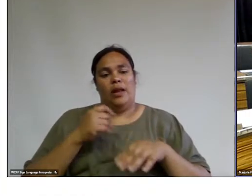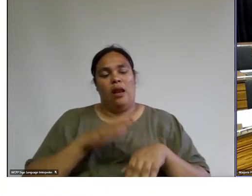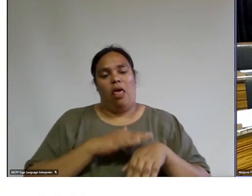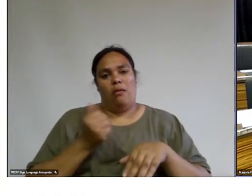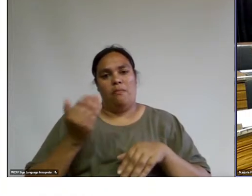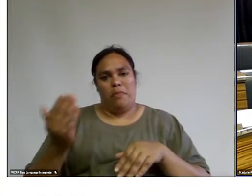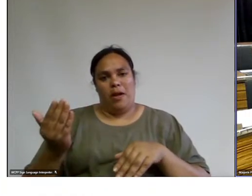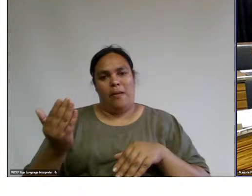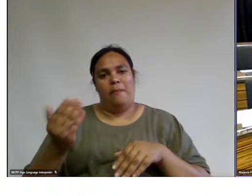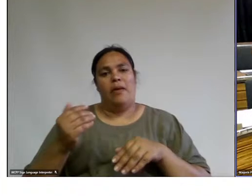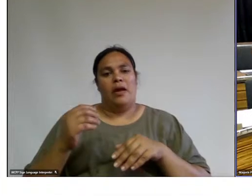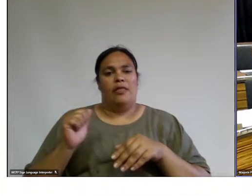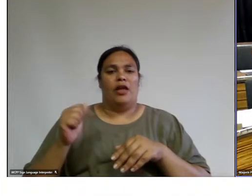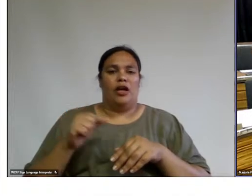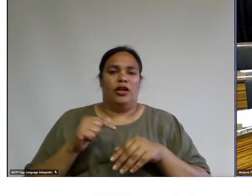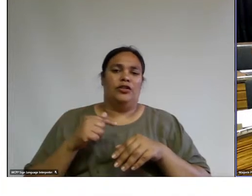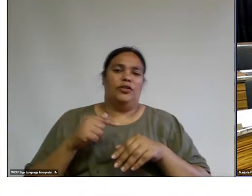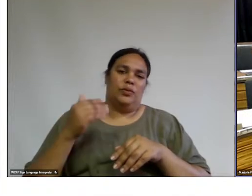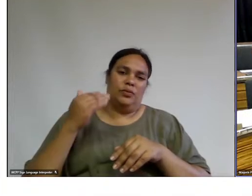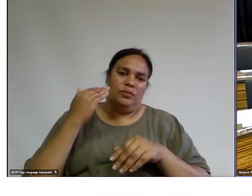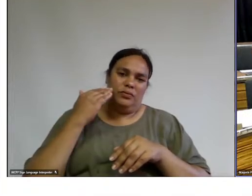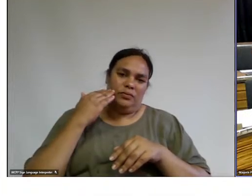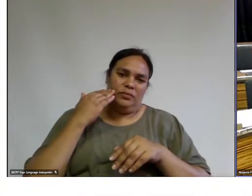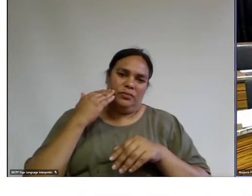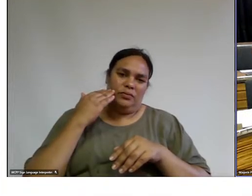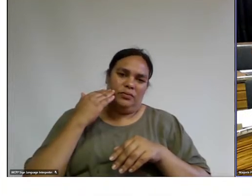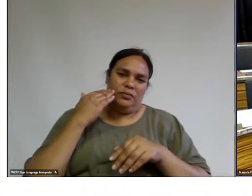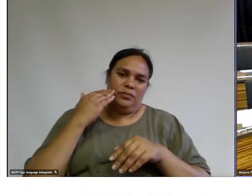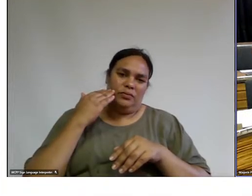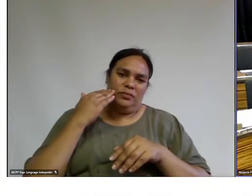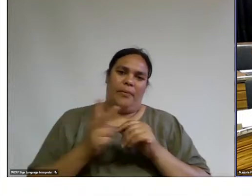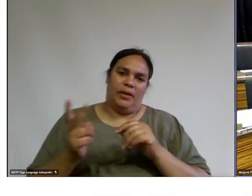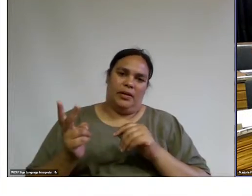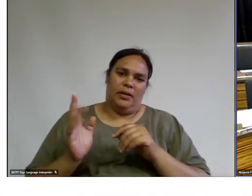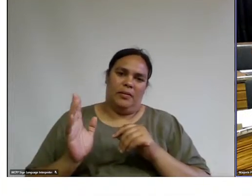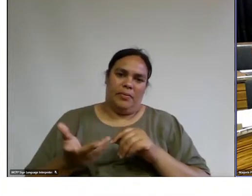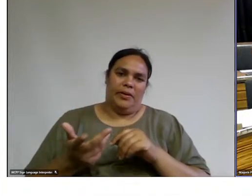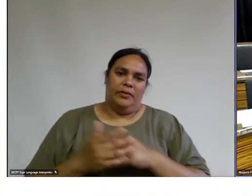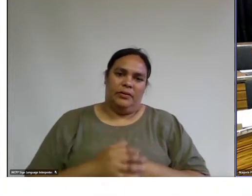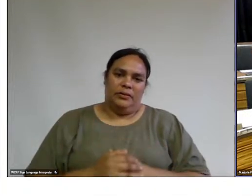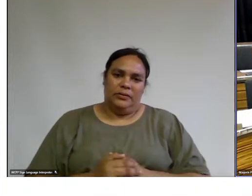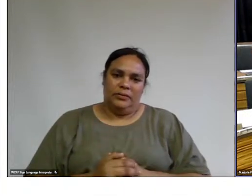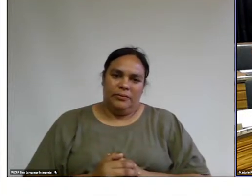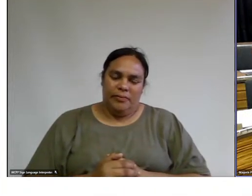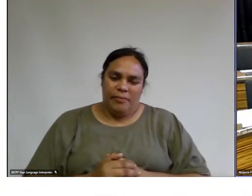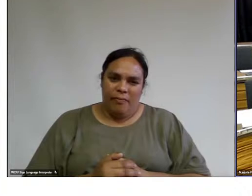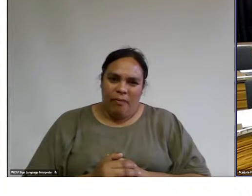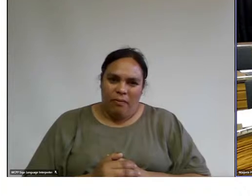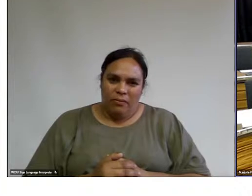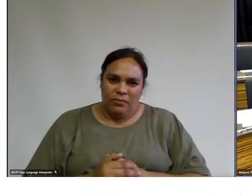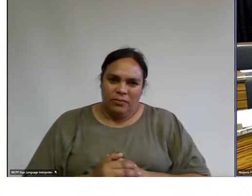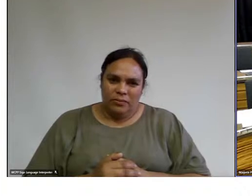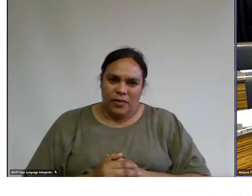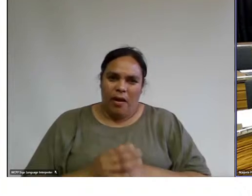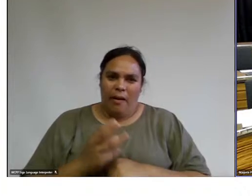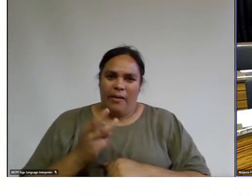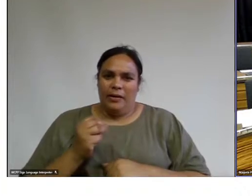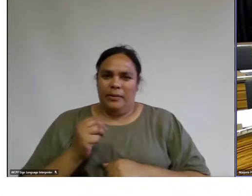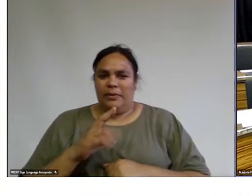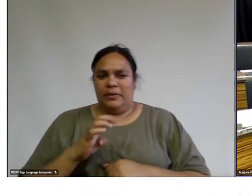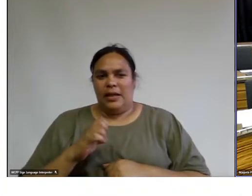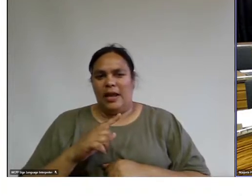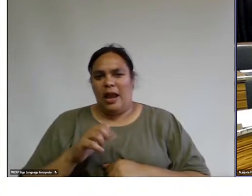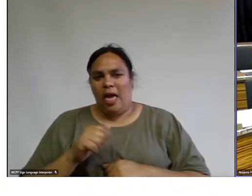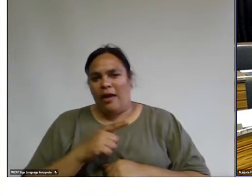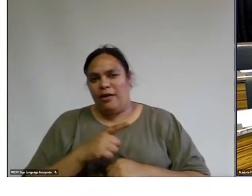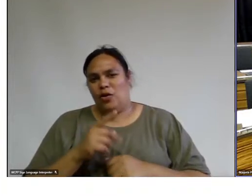indicated by the AG. It will not happen again. That is what I want to say as the accounting officer. Mr. Eli, I think you can perhaps just talk about some